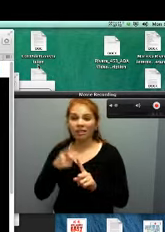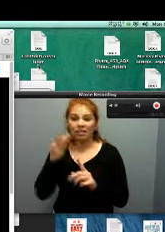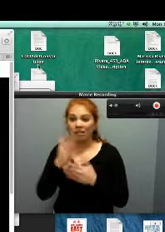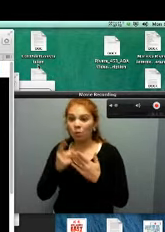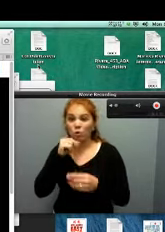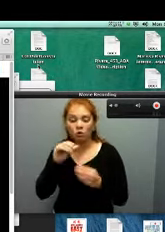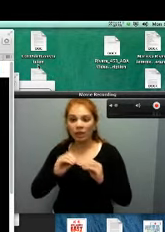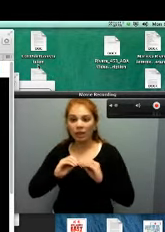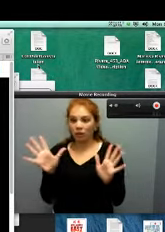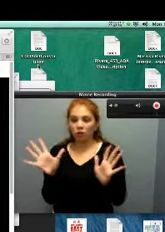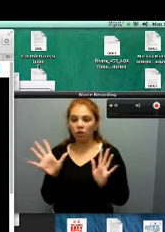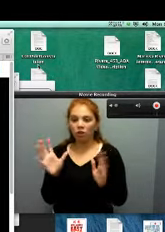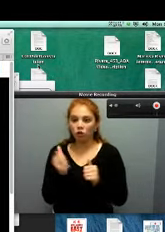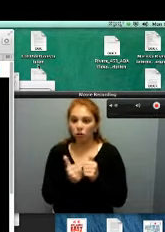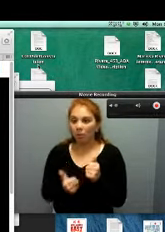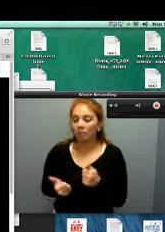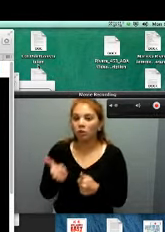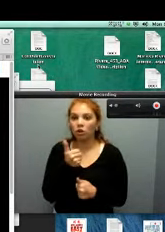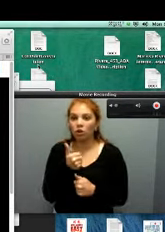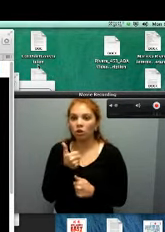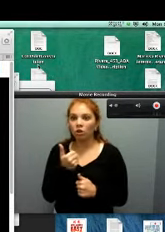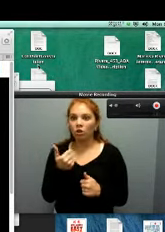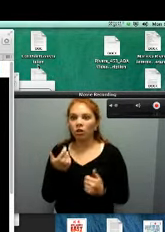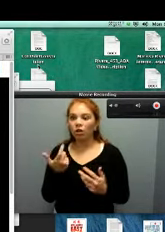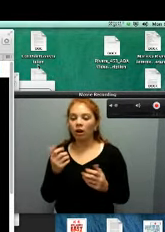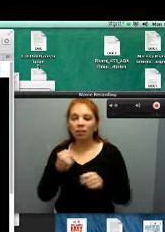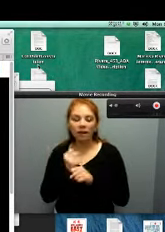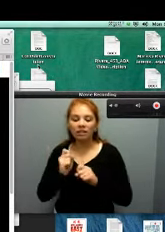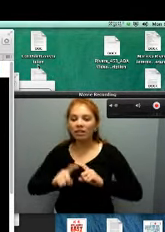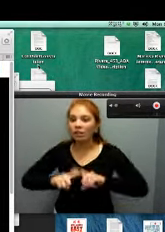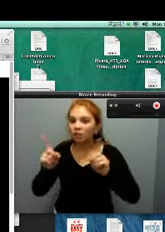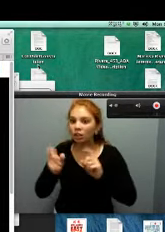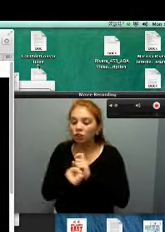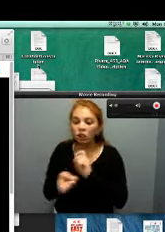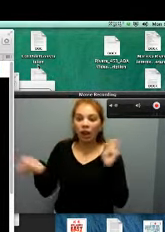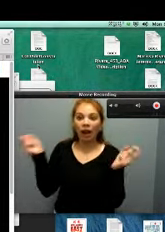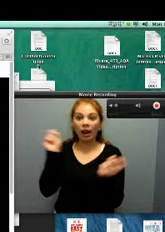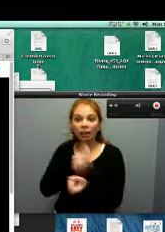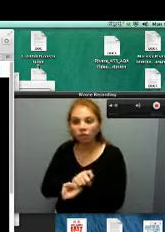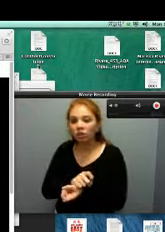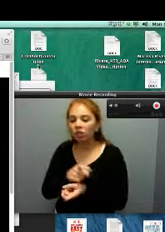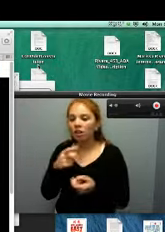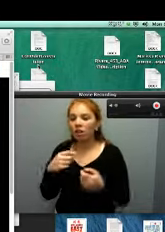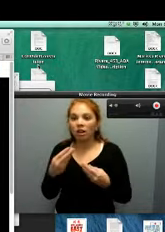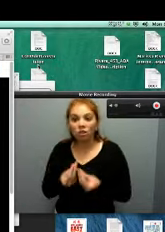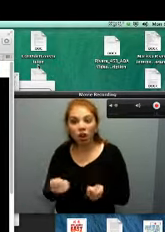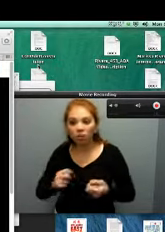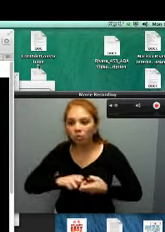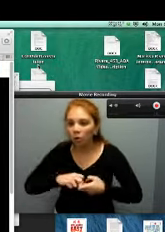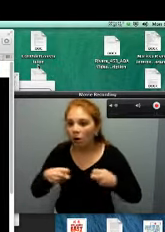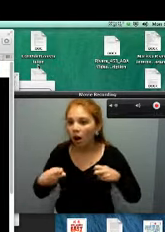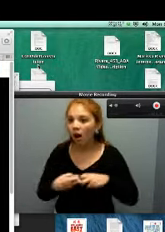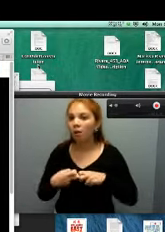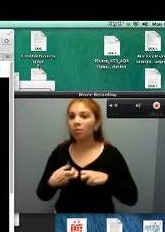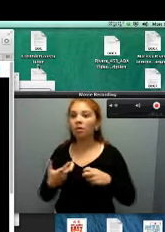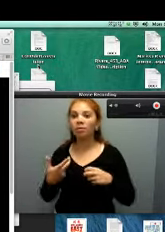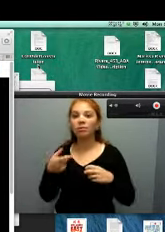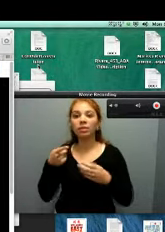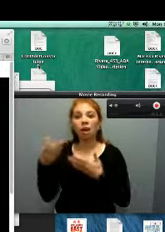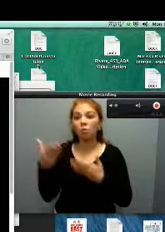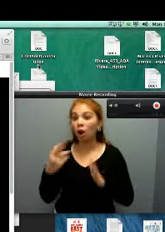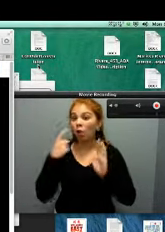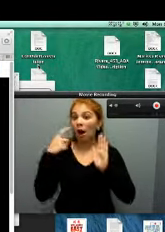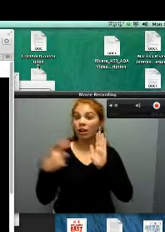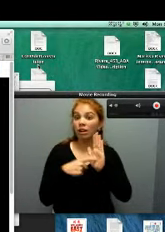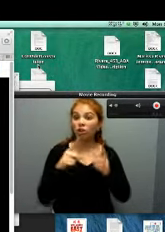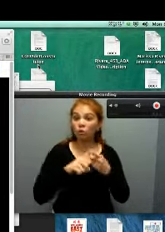who's clearly superior. They made significant changes, they solved problems, they brought